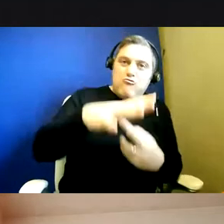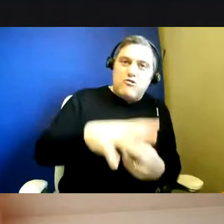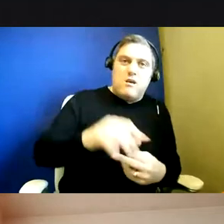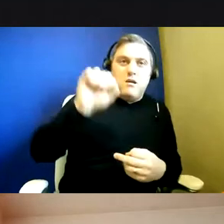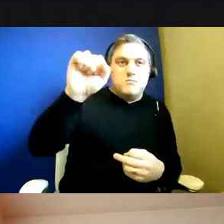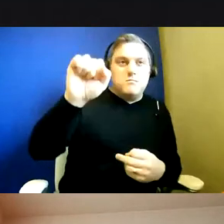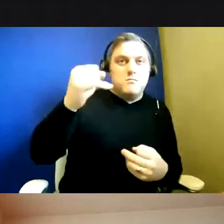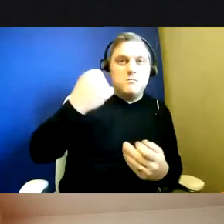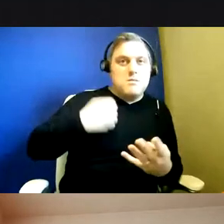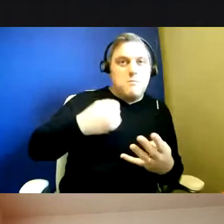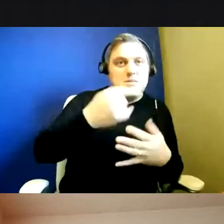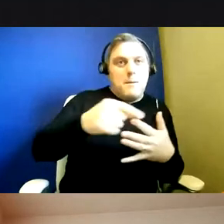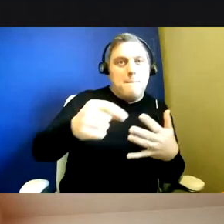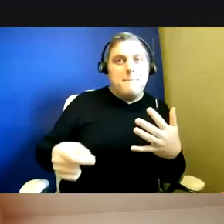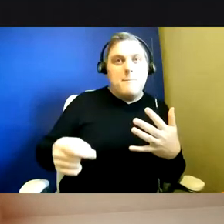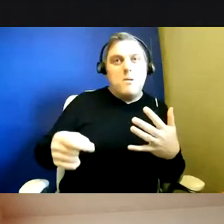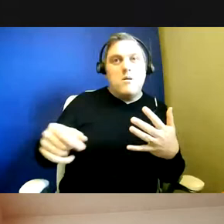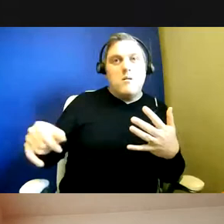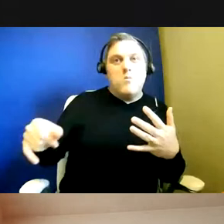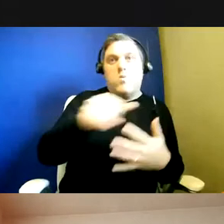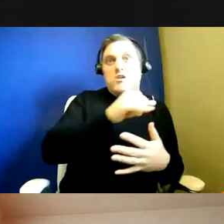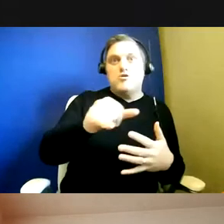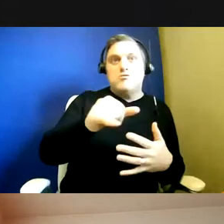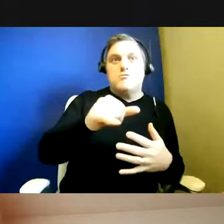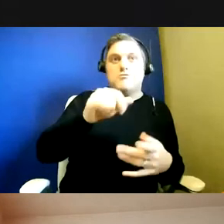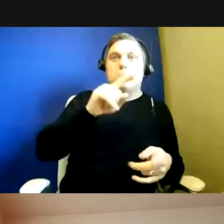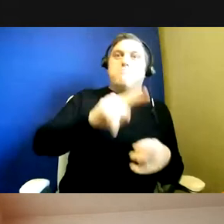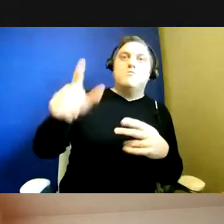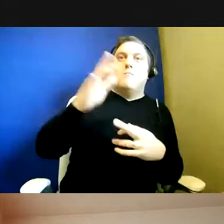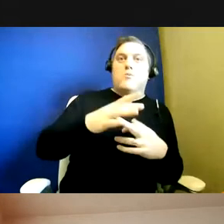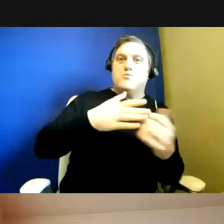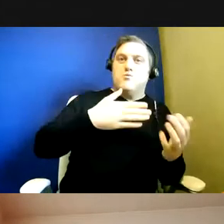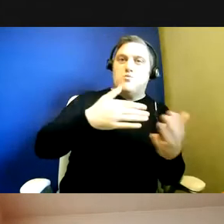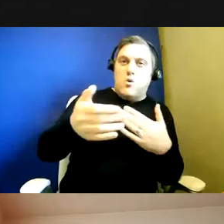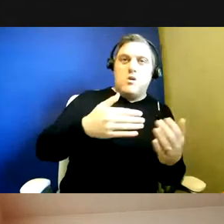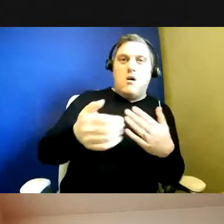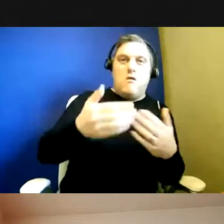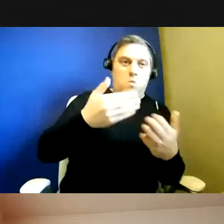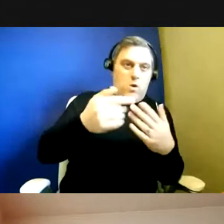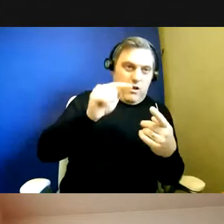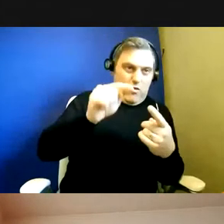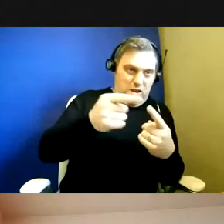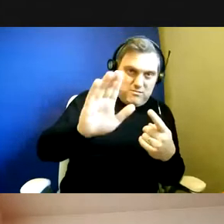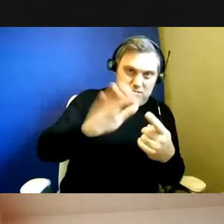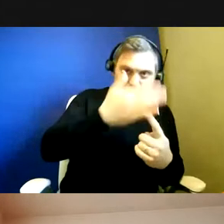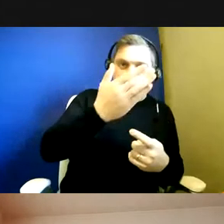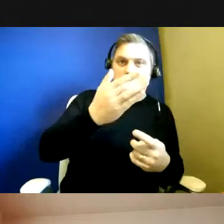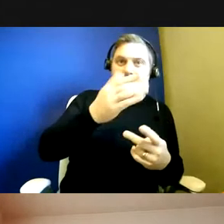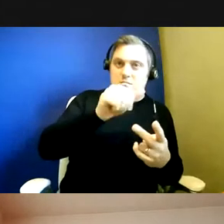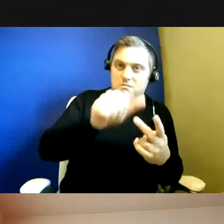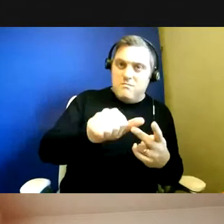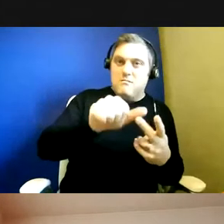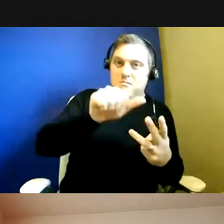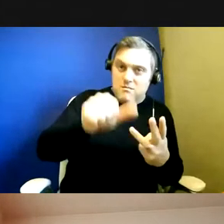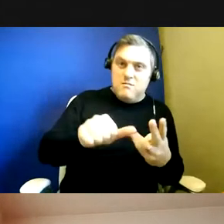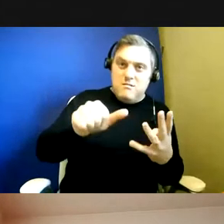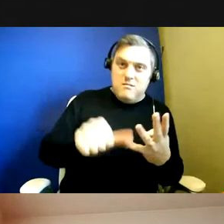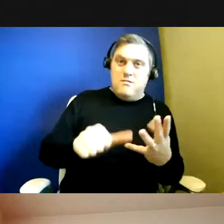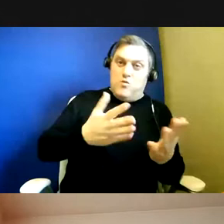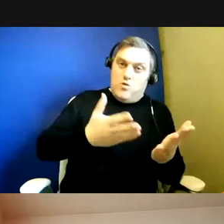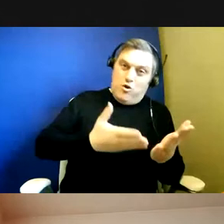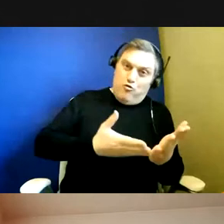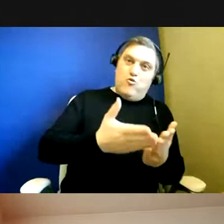and work out what's going to make the most difference first. And we've got time to then work on that thing, and then we can work on the next part. So